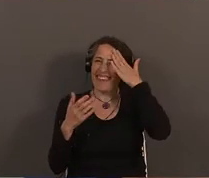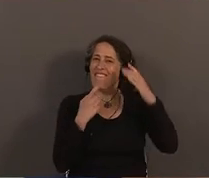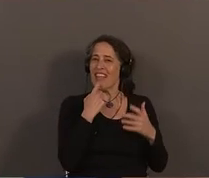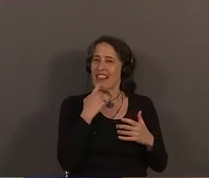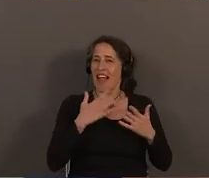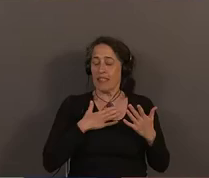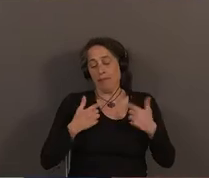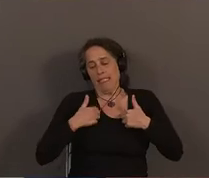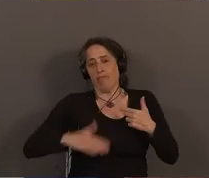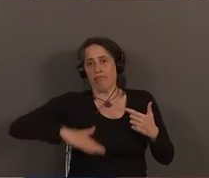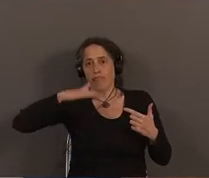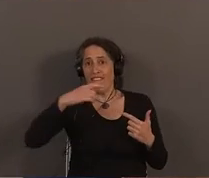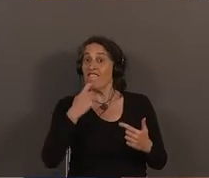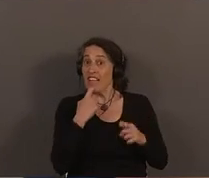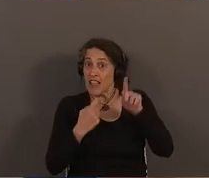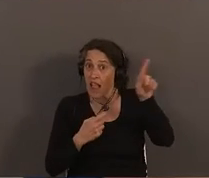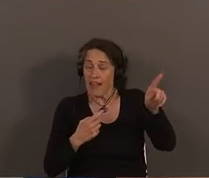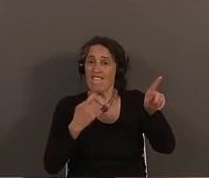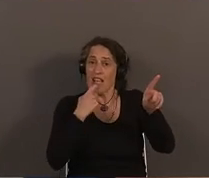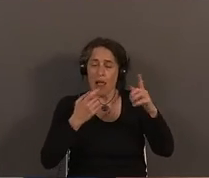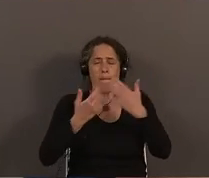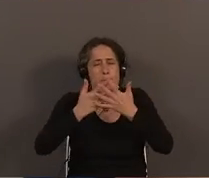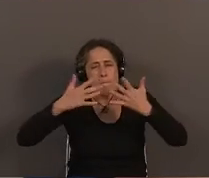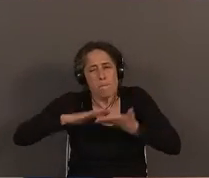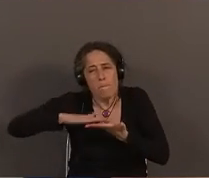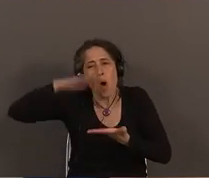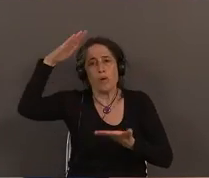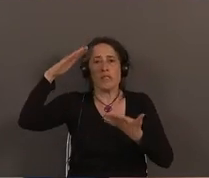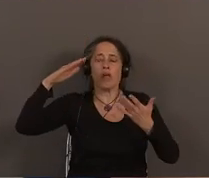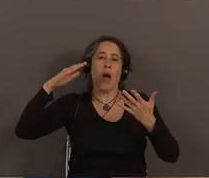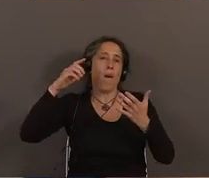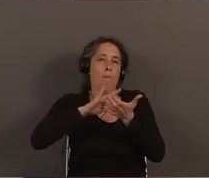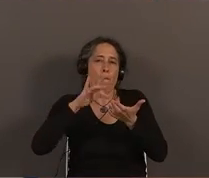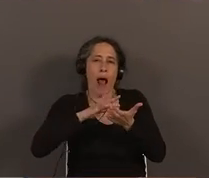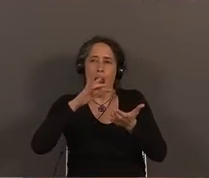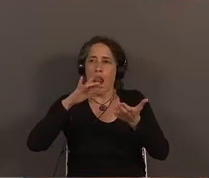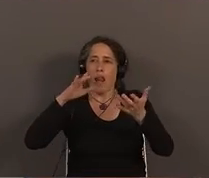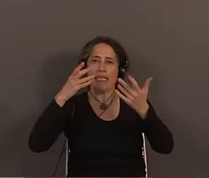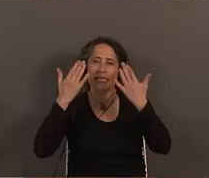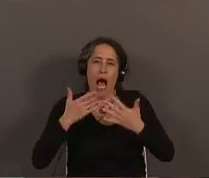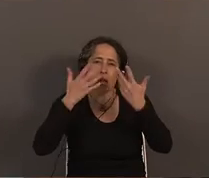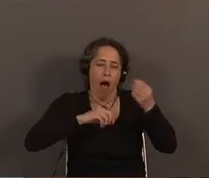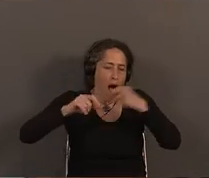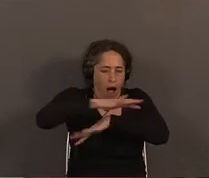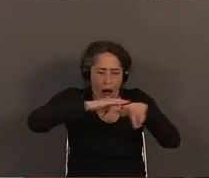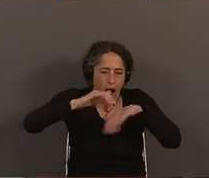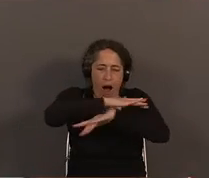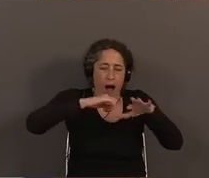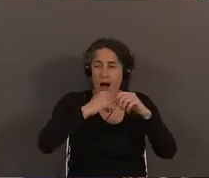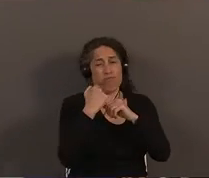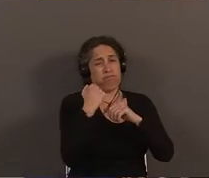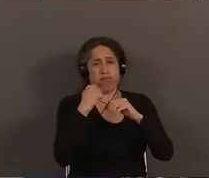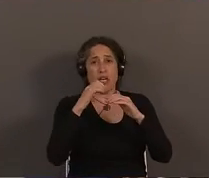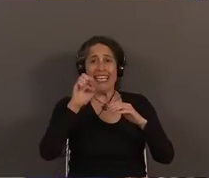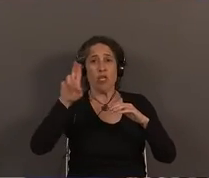country with uses most data, mobile data in the world, or at least in Europe. So we have really